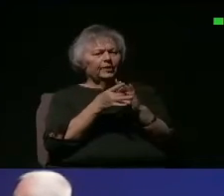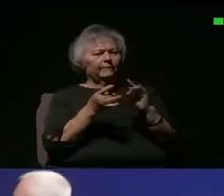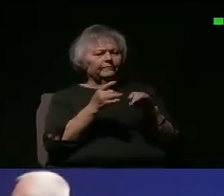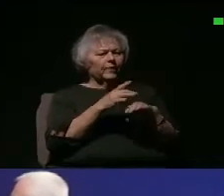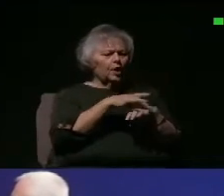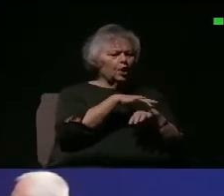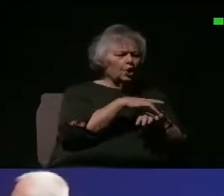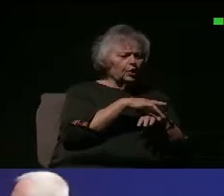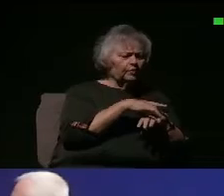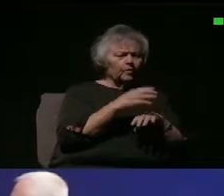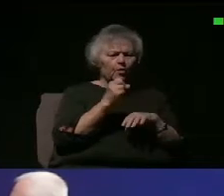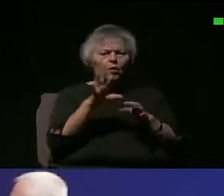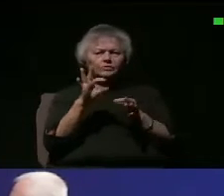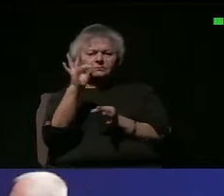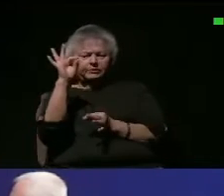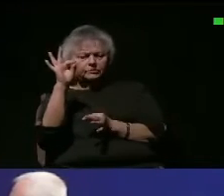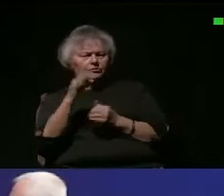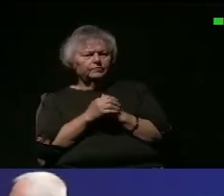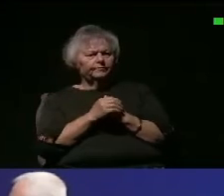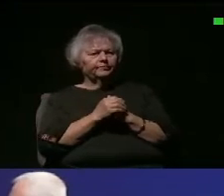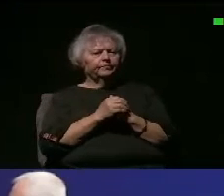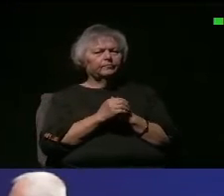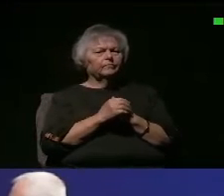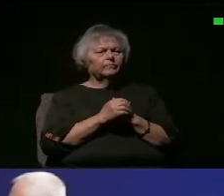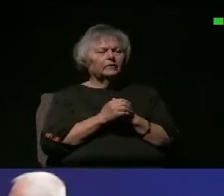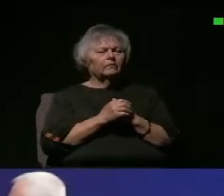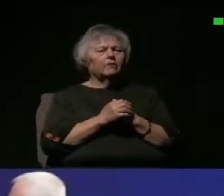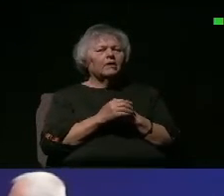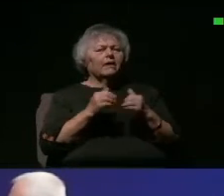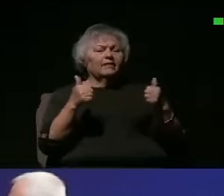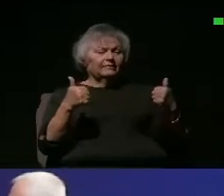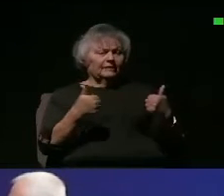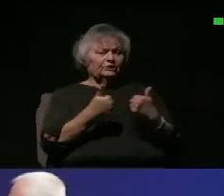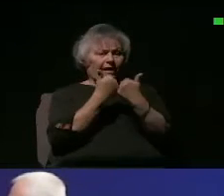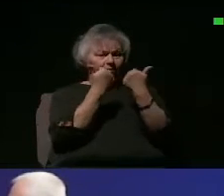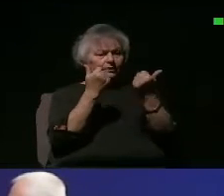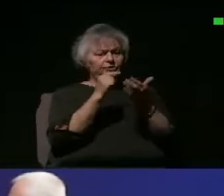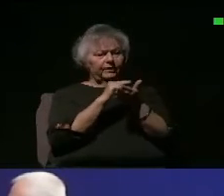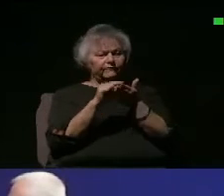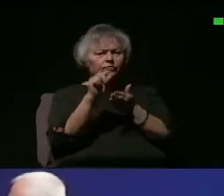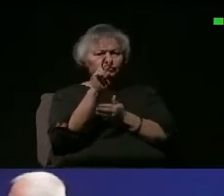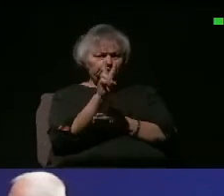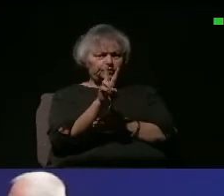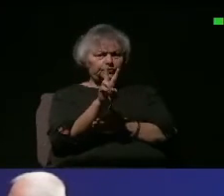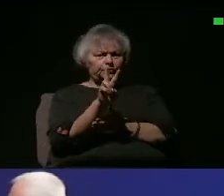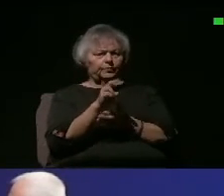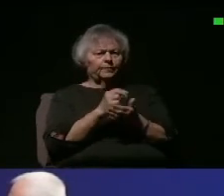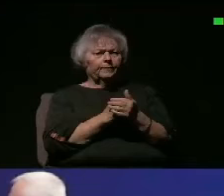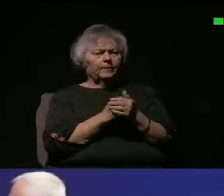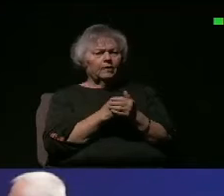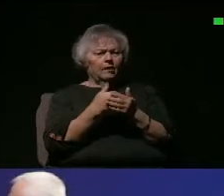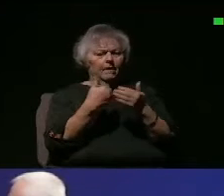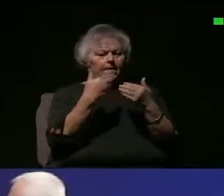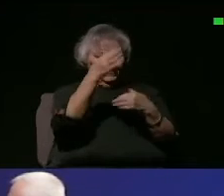very good. Let's look for a second at the challenge that we see in verse 2. Because notice the owner of the vineyard